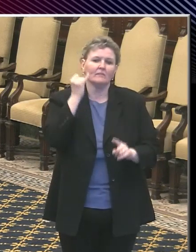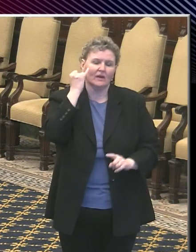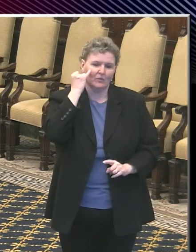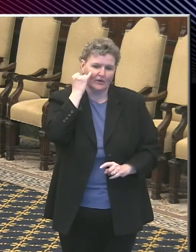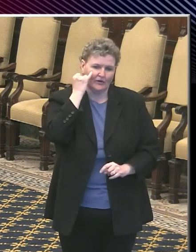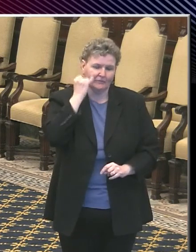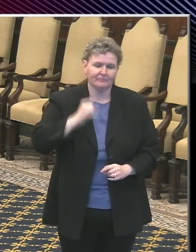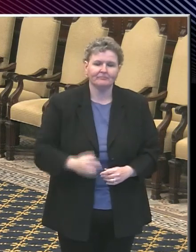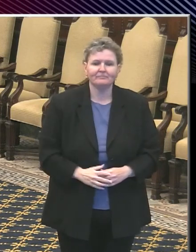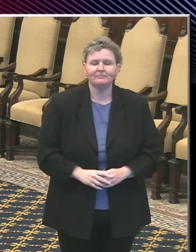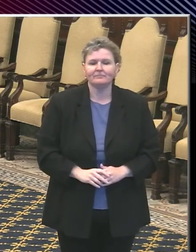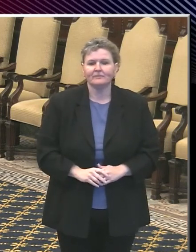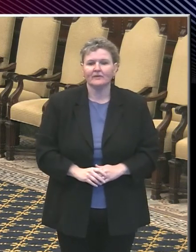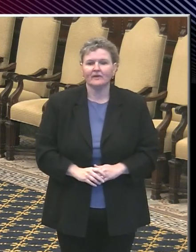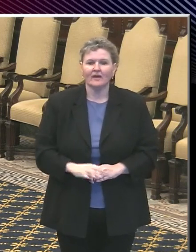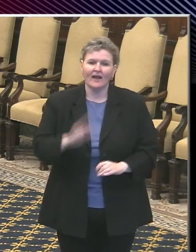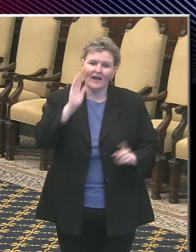last question.